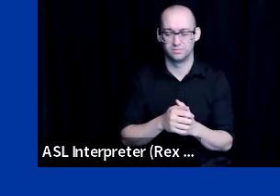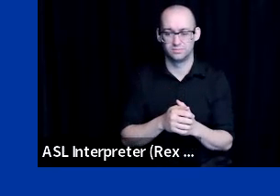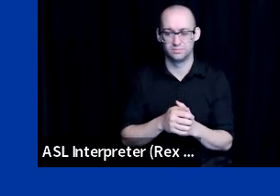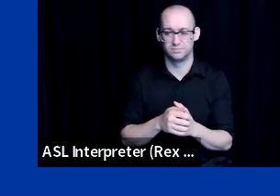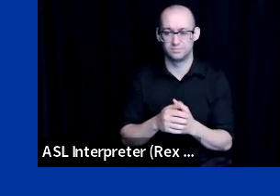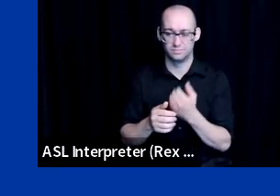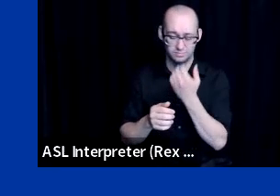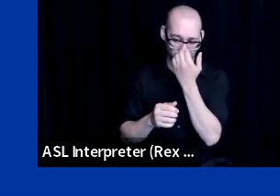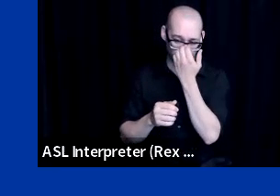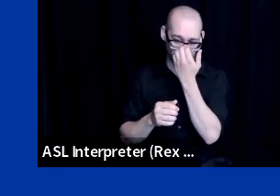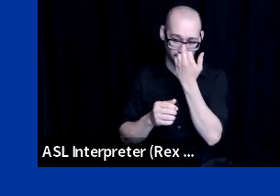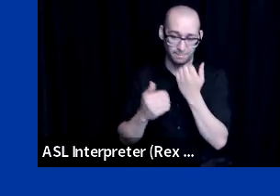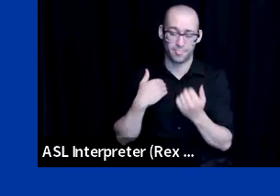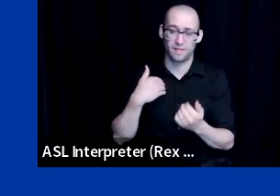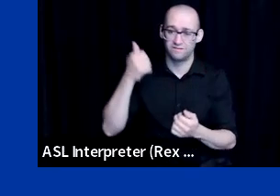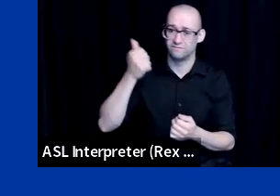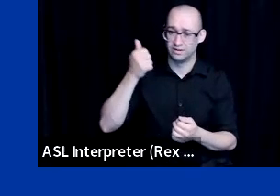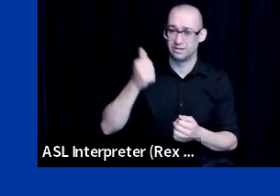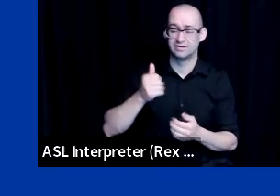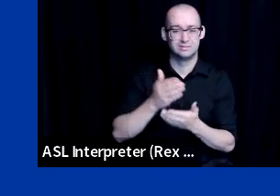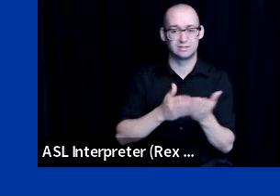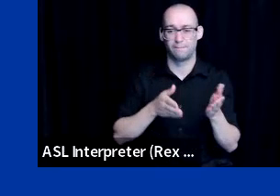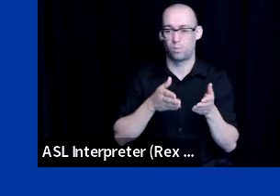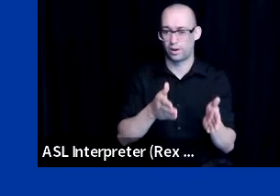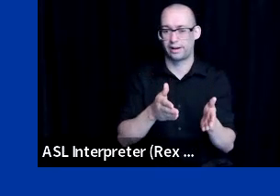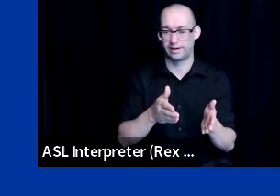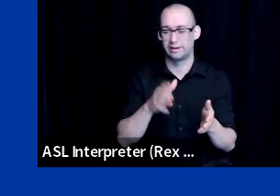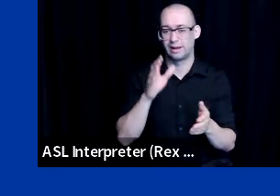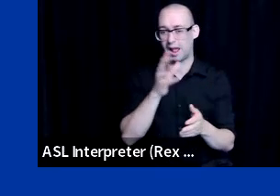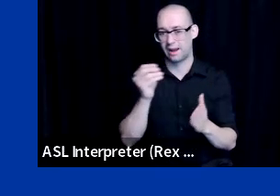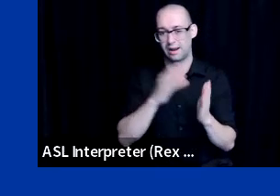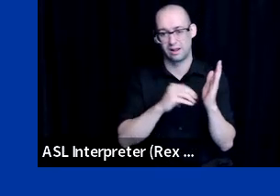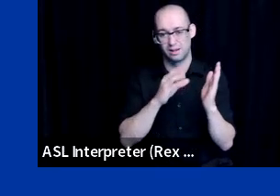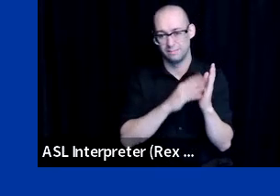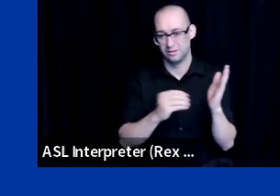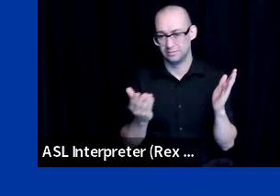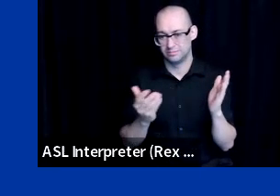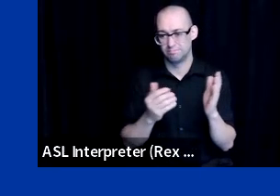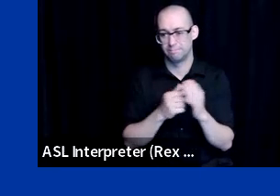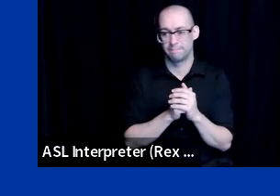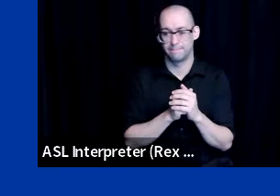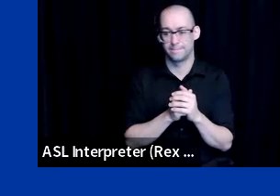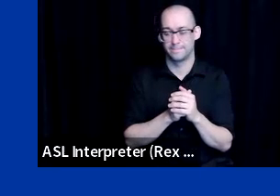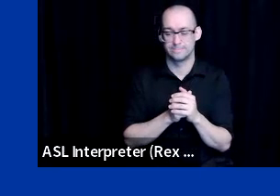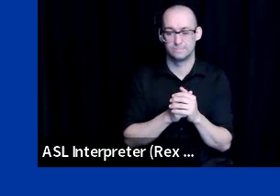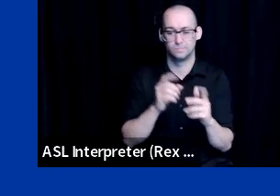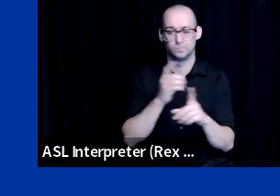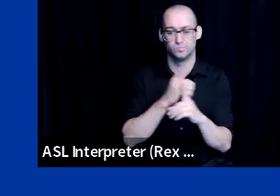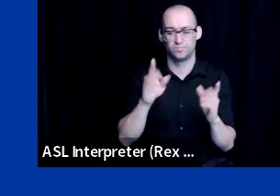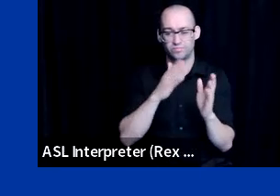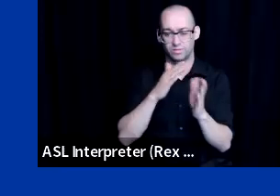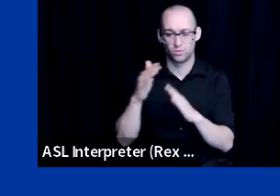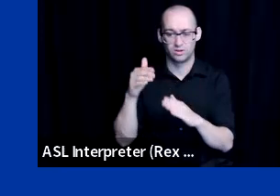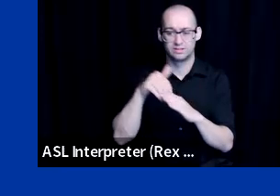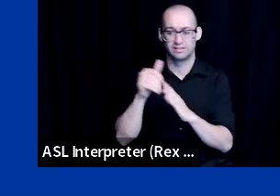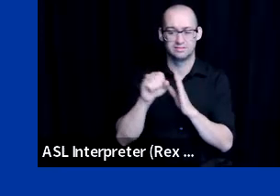and have it funded in some way, and then maybe replicated in different communities throughout the